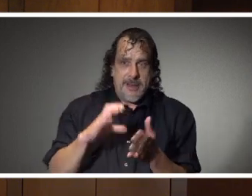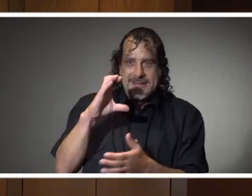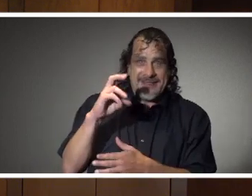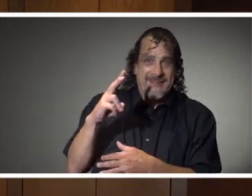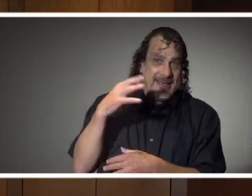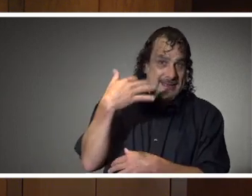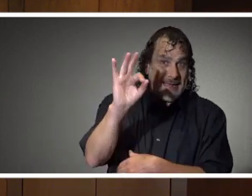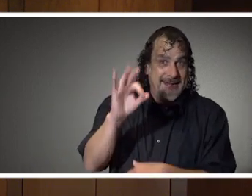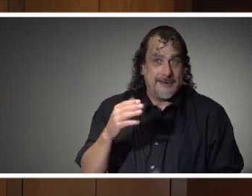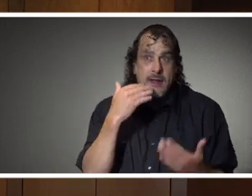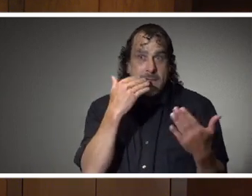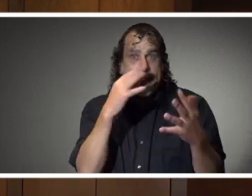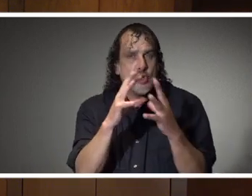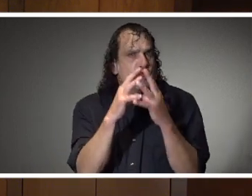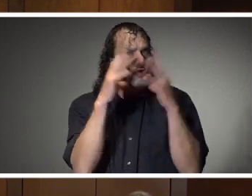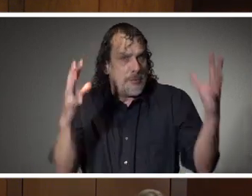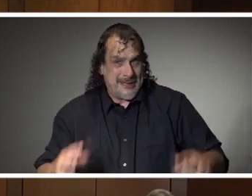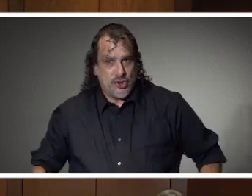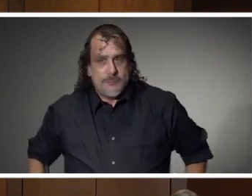you very, very much.